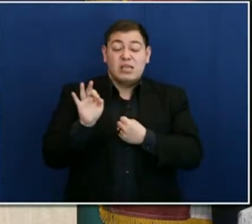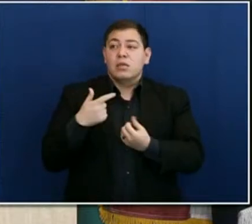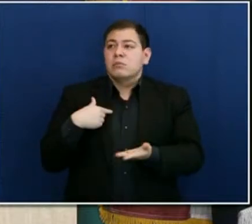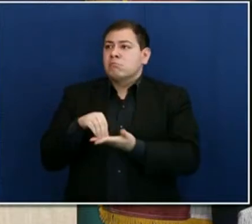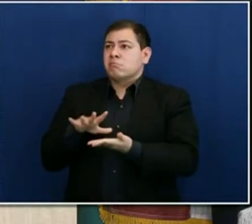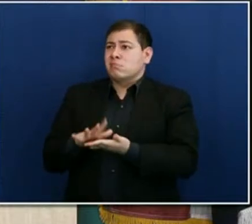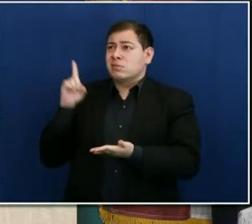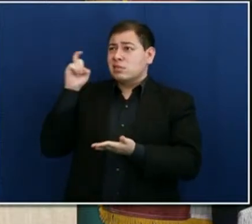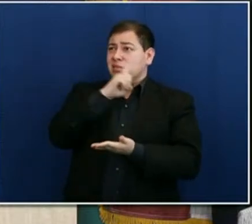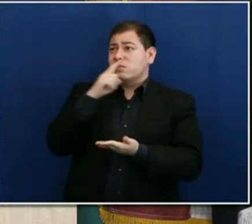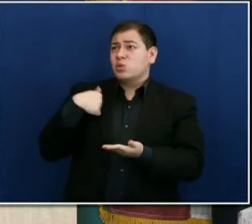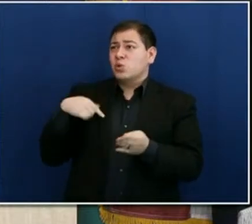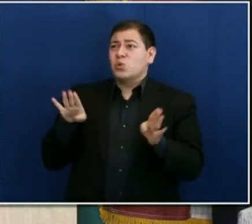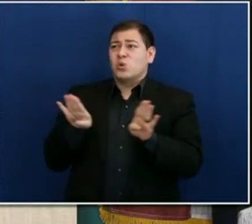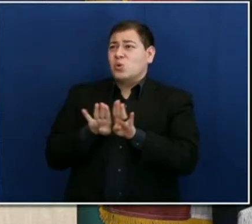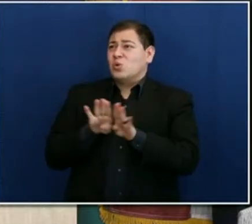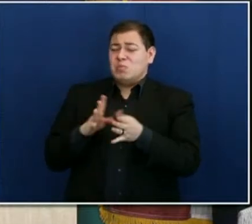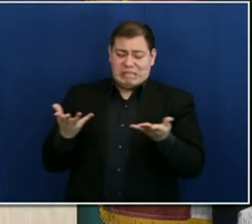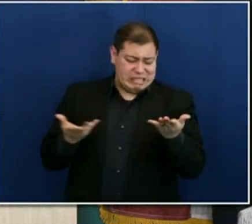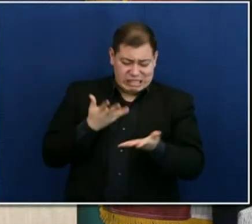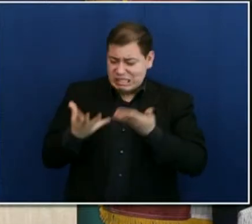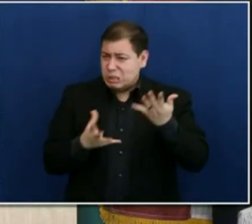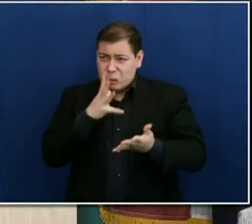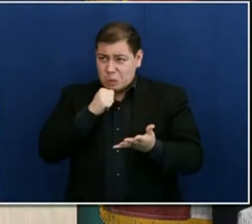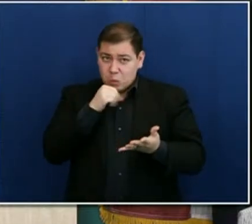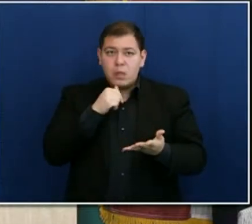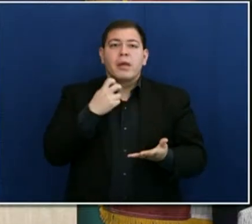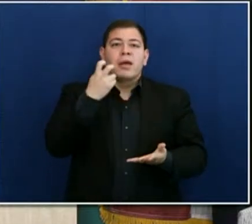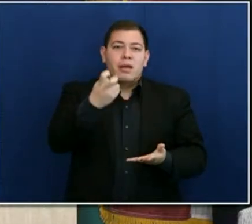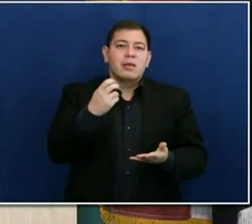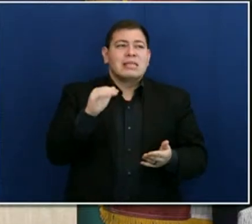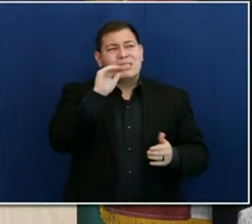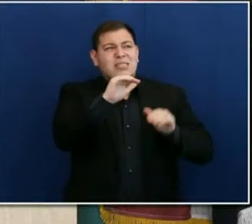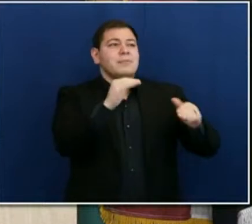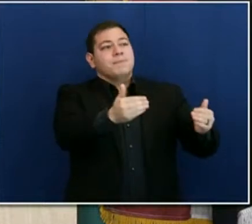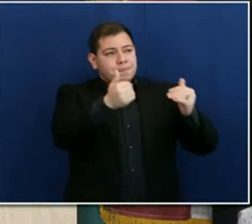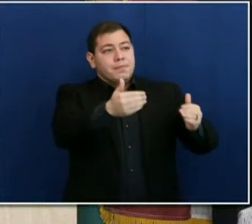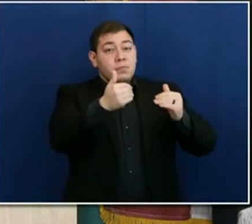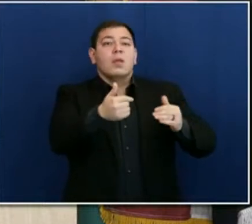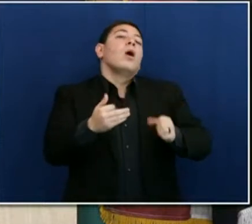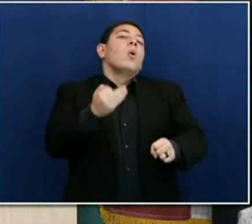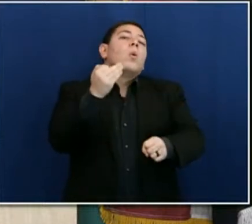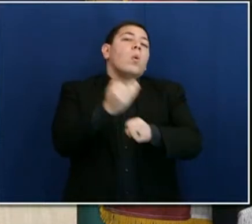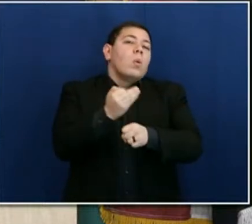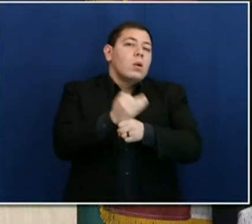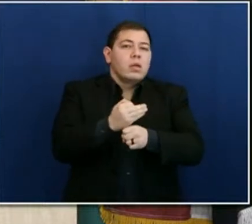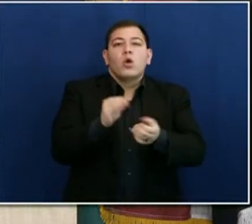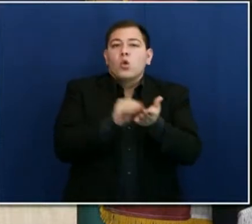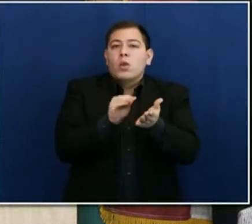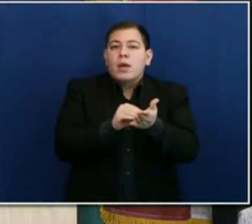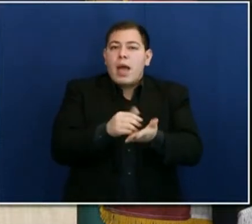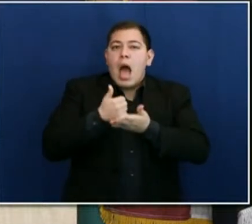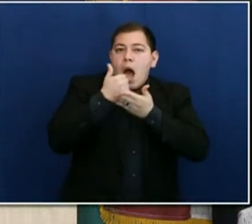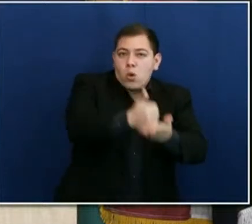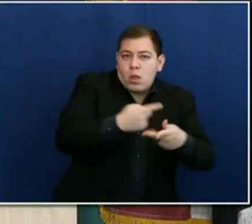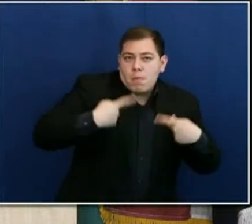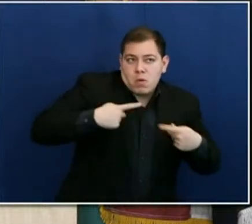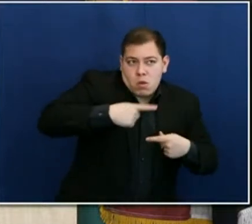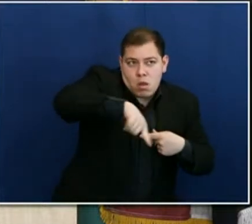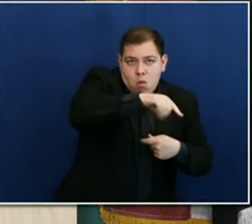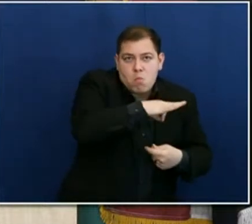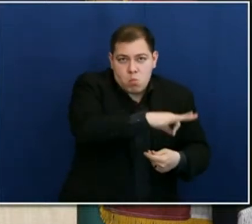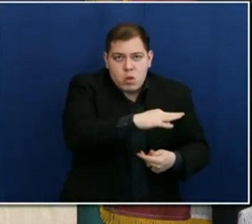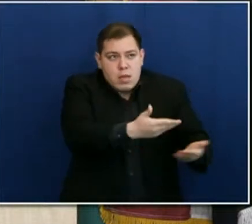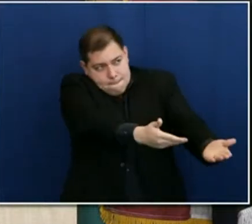se les daba la cita inmediatamente a las personas, entonces por eso la gente sigue atendiendo y recibiendo sus vacunas. Así que por el momento